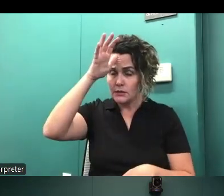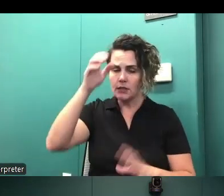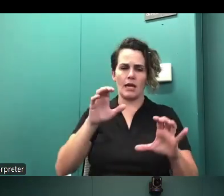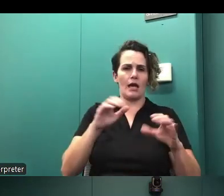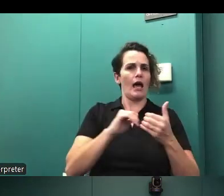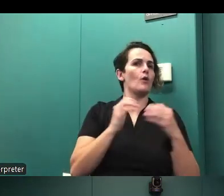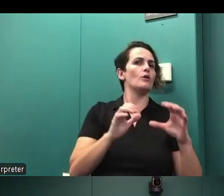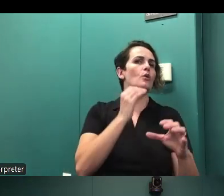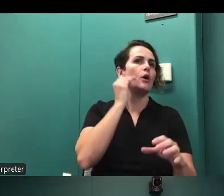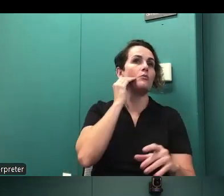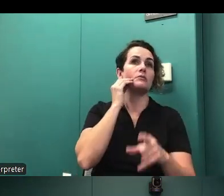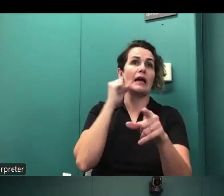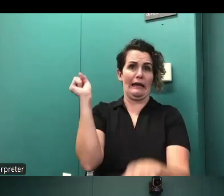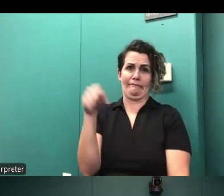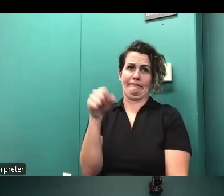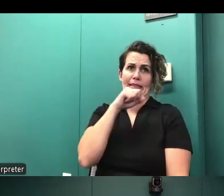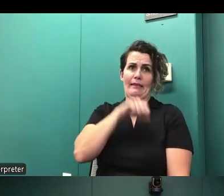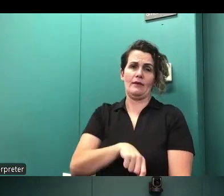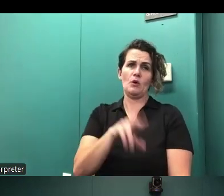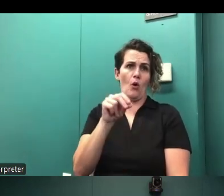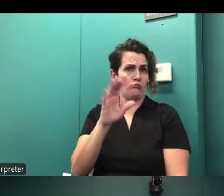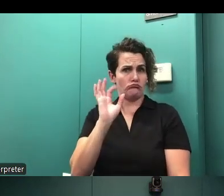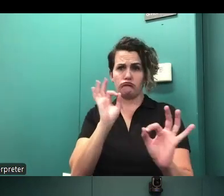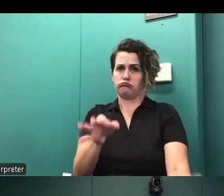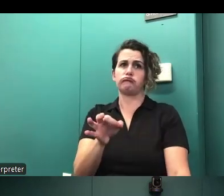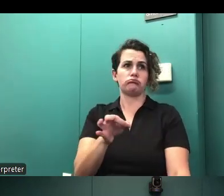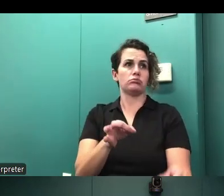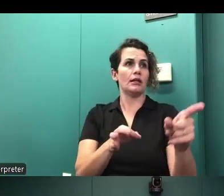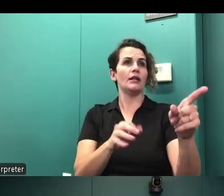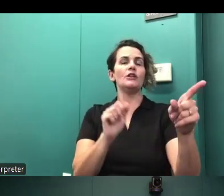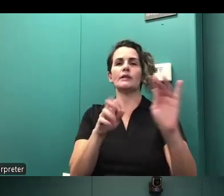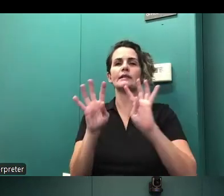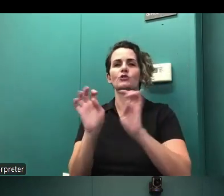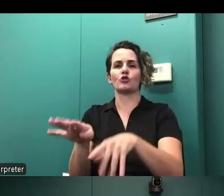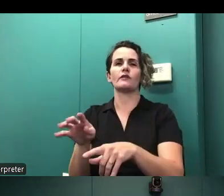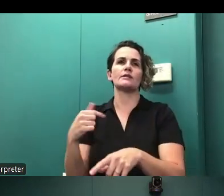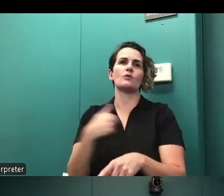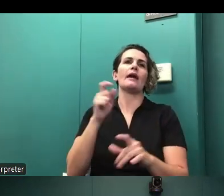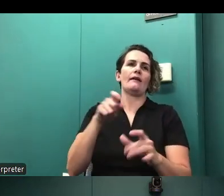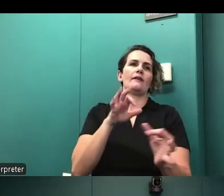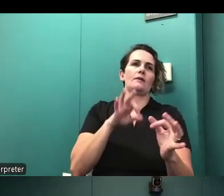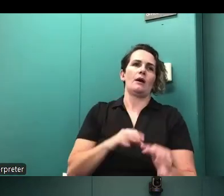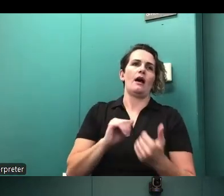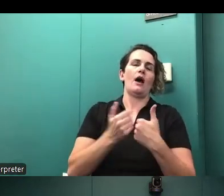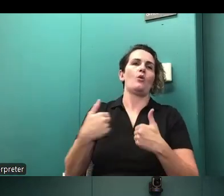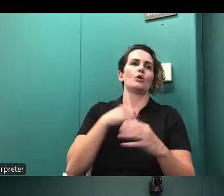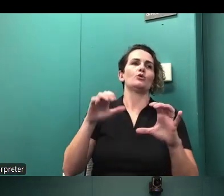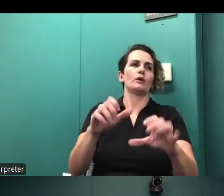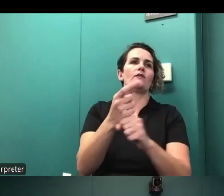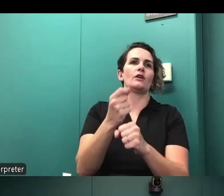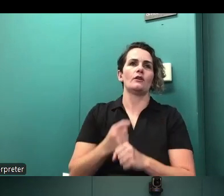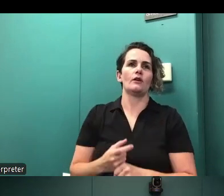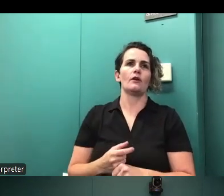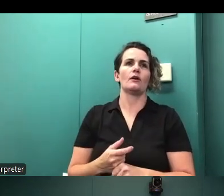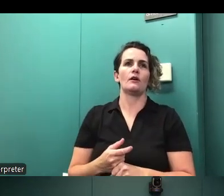they doing at home, or is that? I would love that. Like, none of our business? No, I would love that. You can send surveys, like we have to get feedback on how we're doing every year. Yeah, like, I